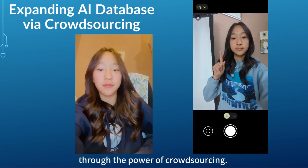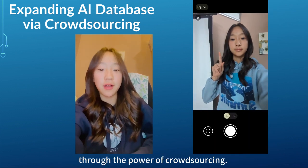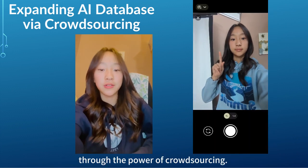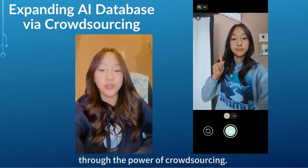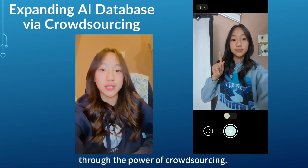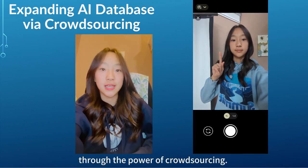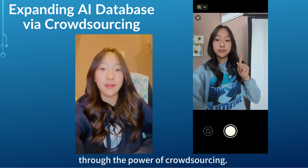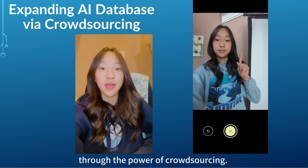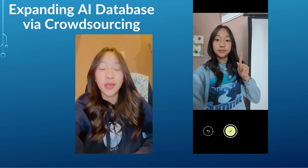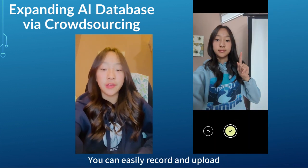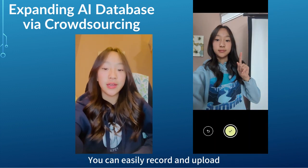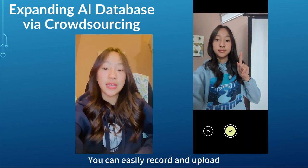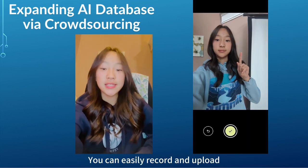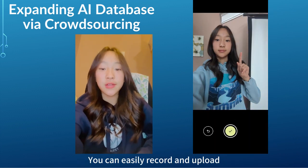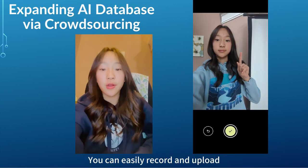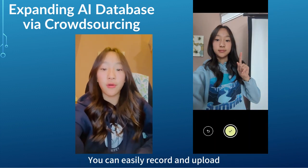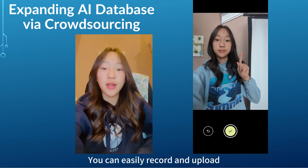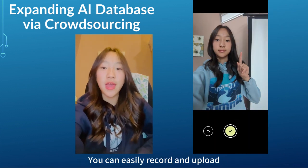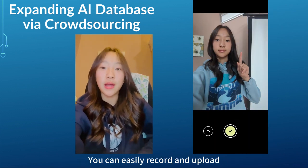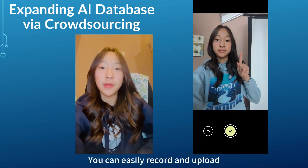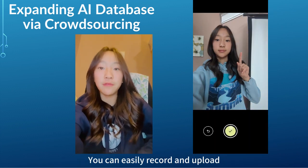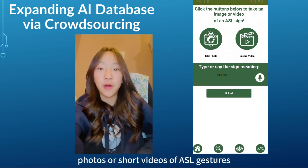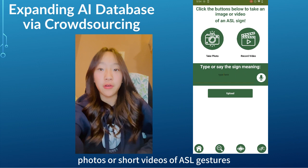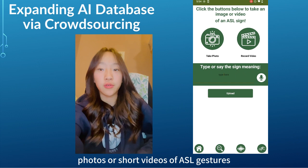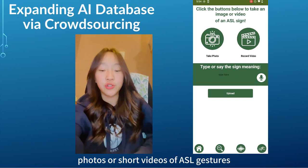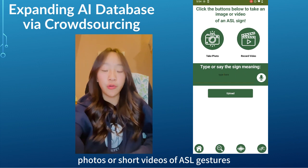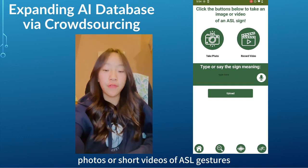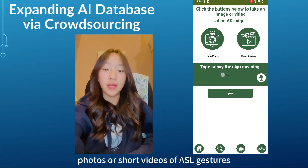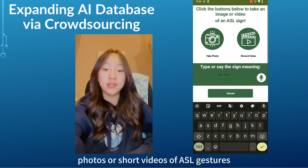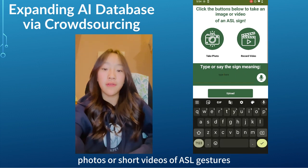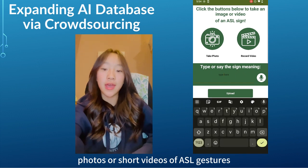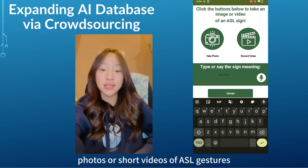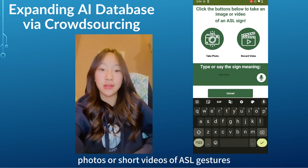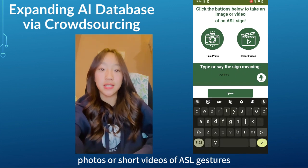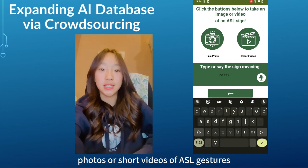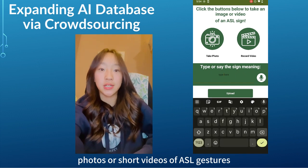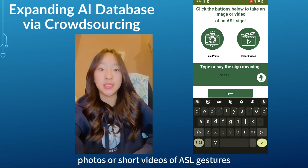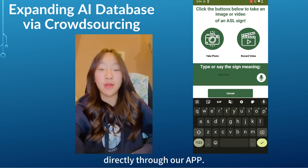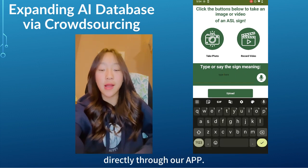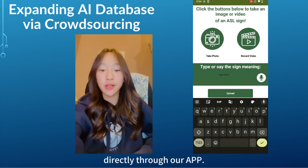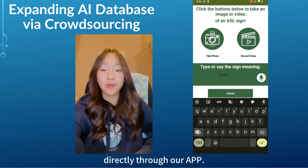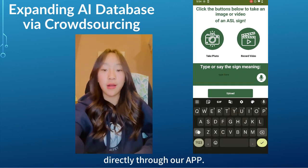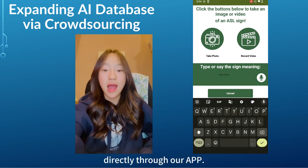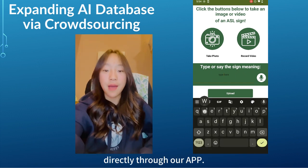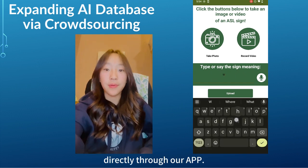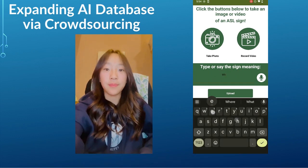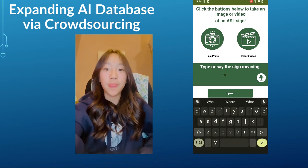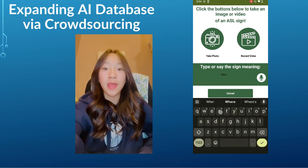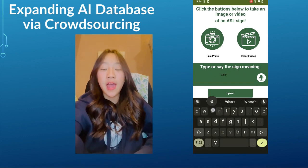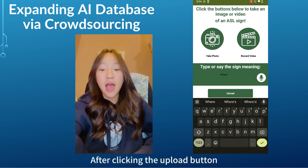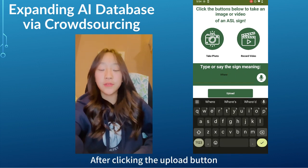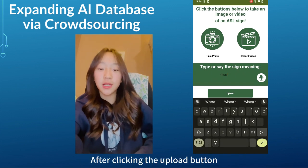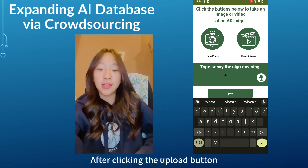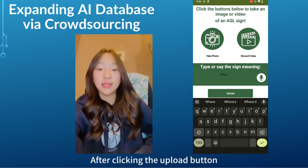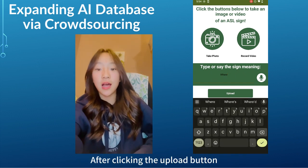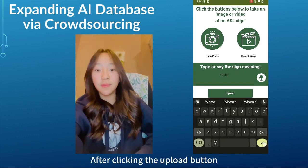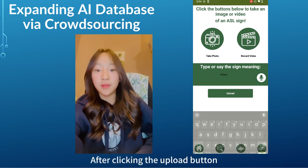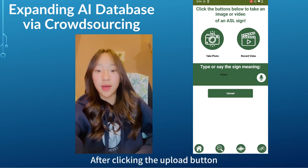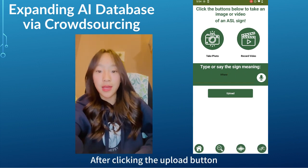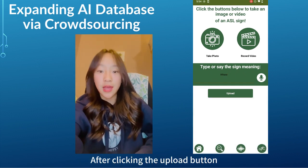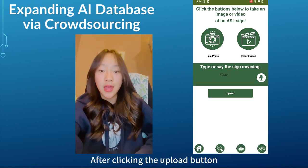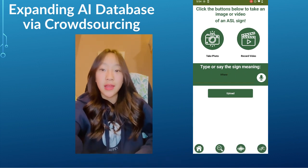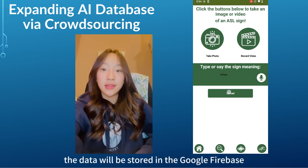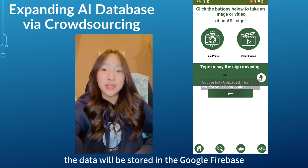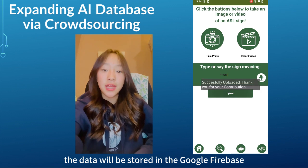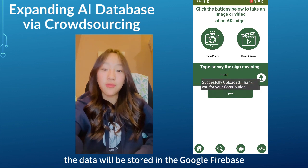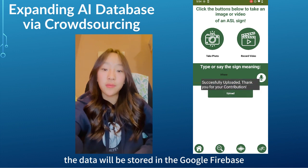power of crowdsourcing. You can easily record and upload photos or short videos of ASL gestures directly through our app. After clicking the upload